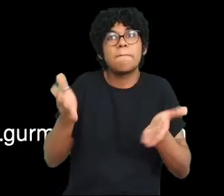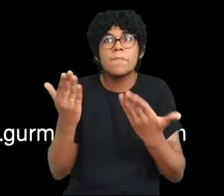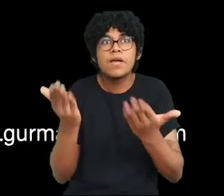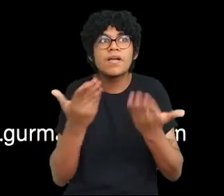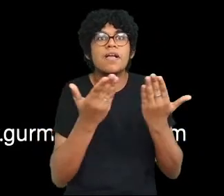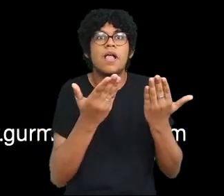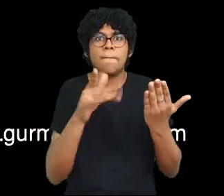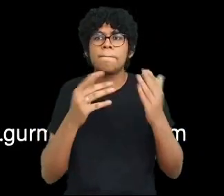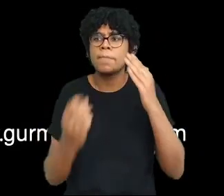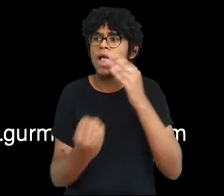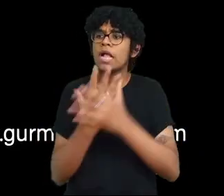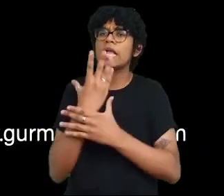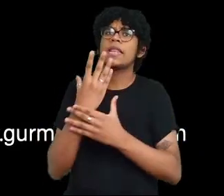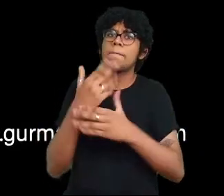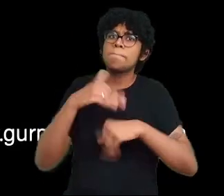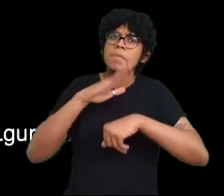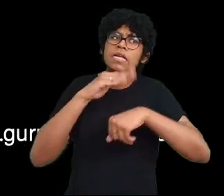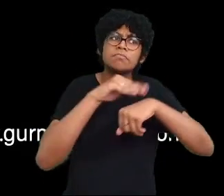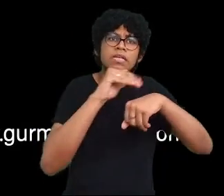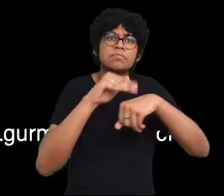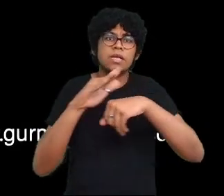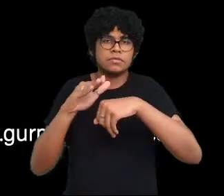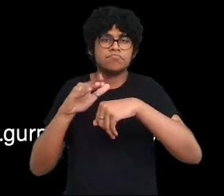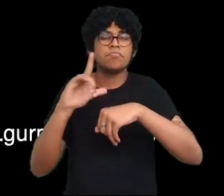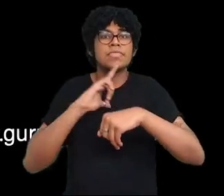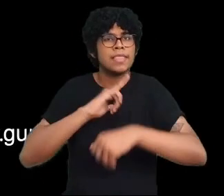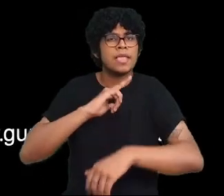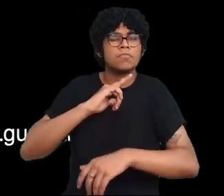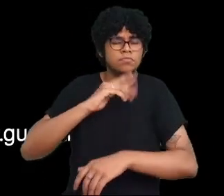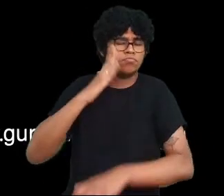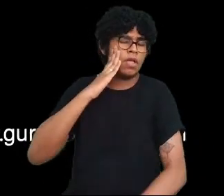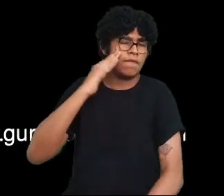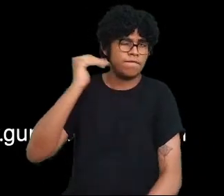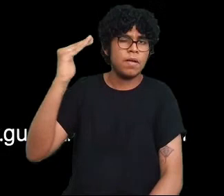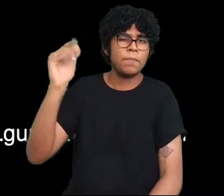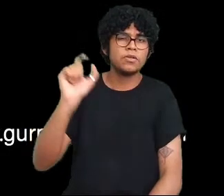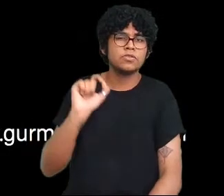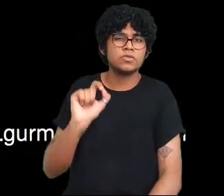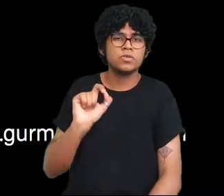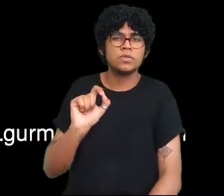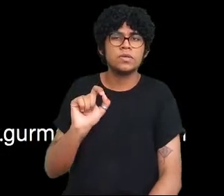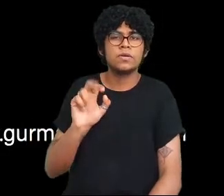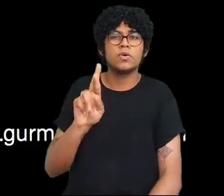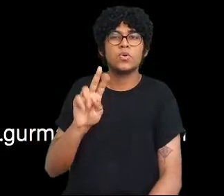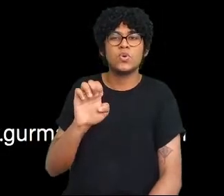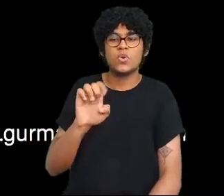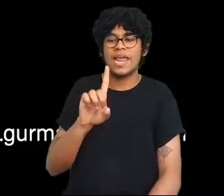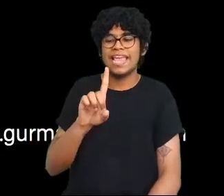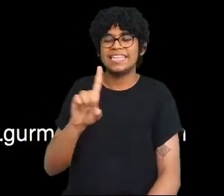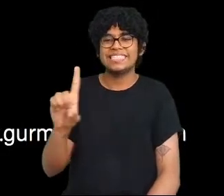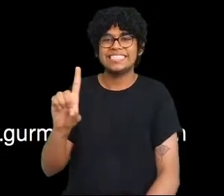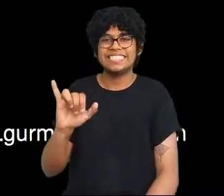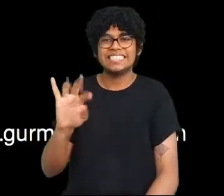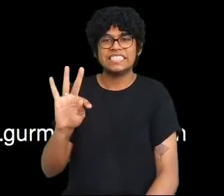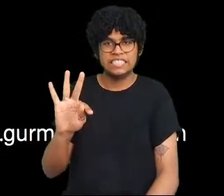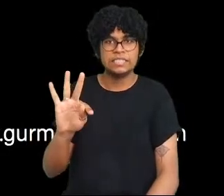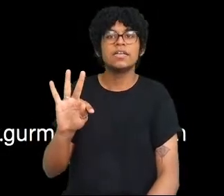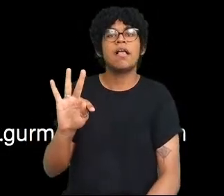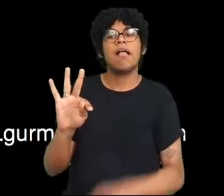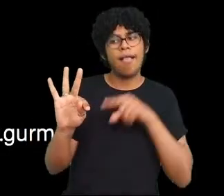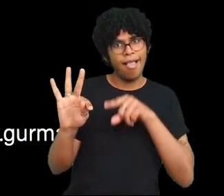ones and earliest ones in this game is obviously Reddit. So Reddit has this subreddit called Data is